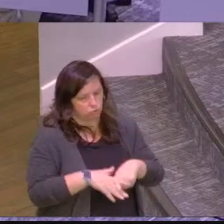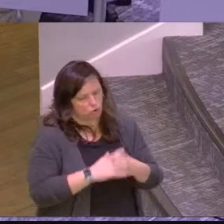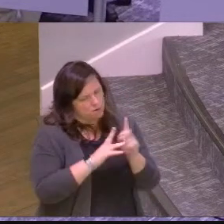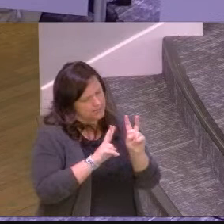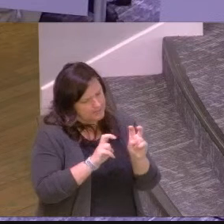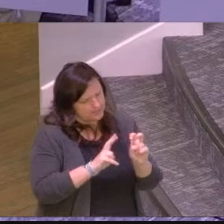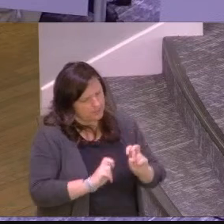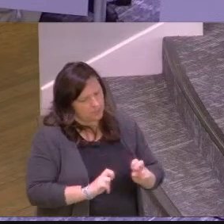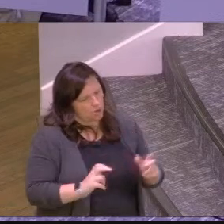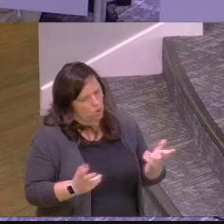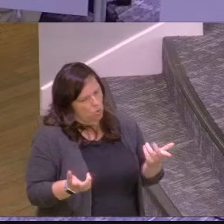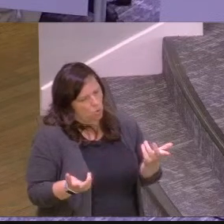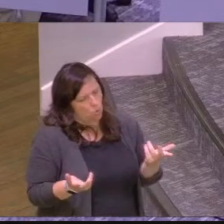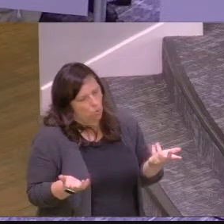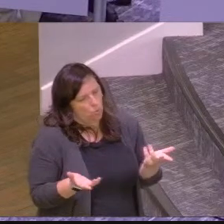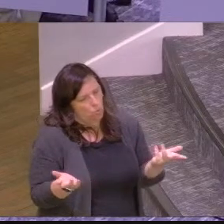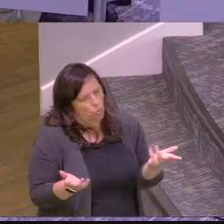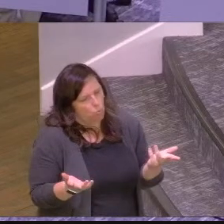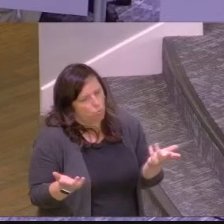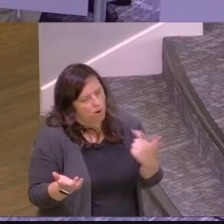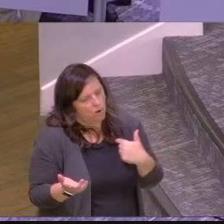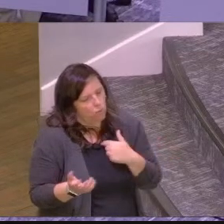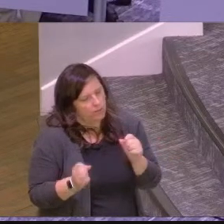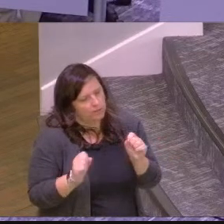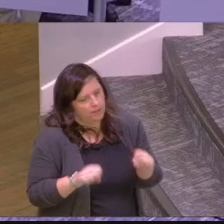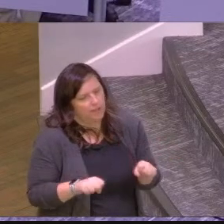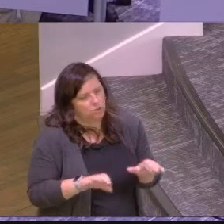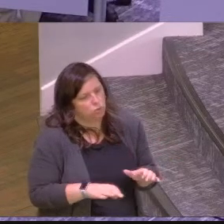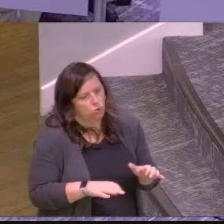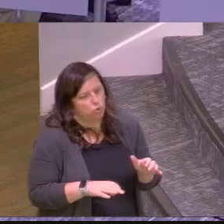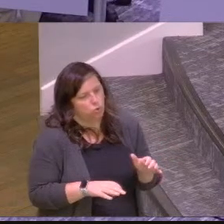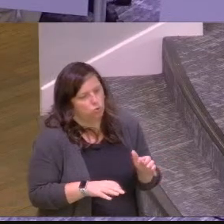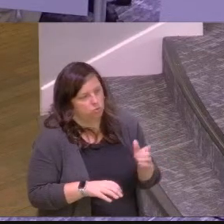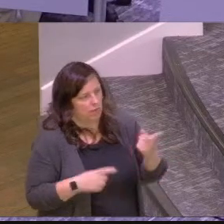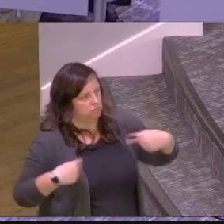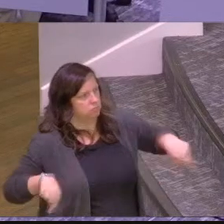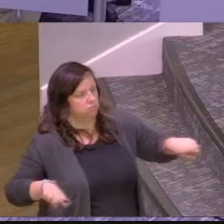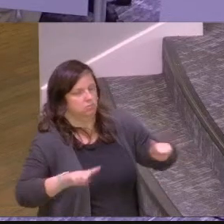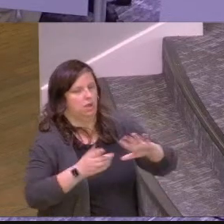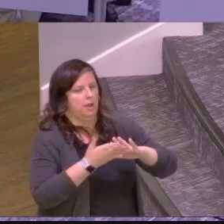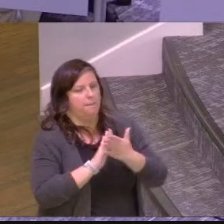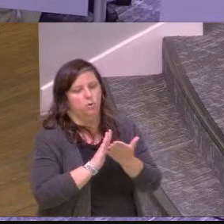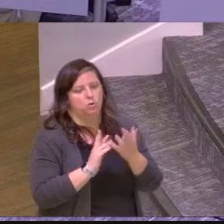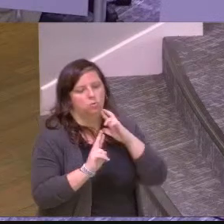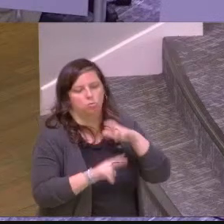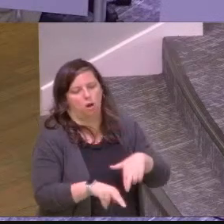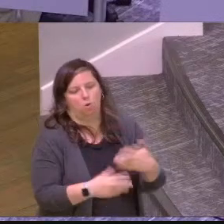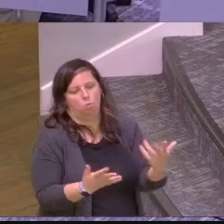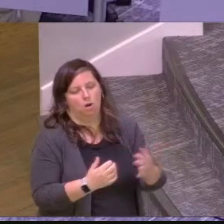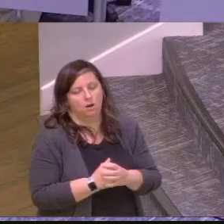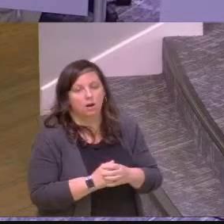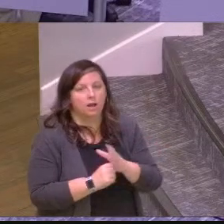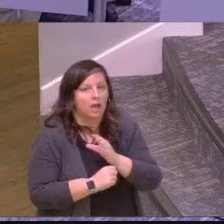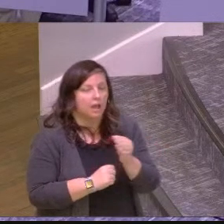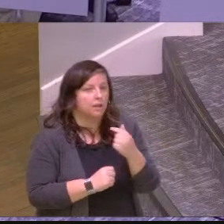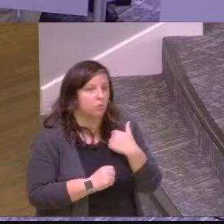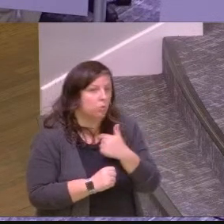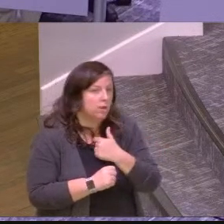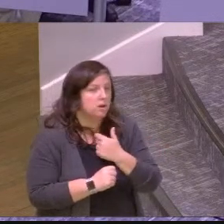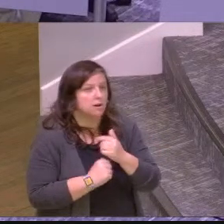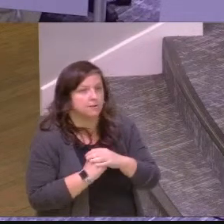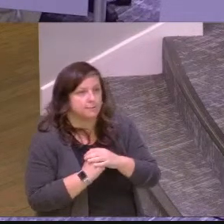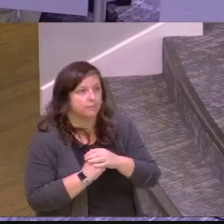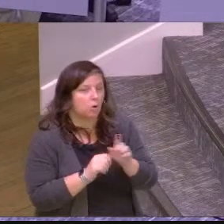in terms of as a community response. And then we are looking and strengthening